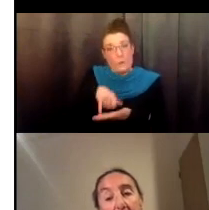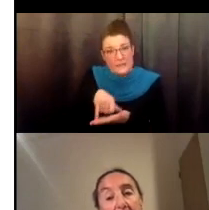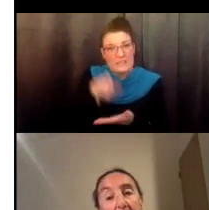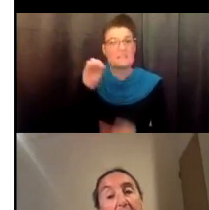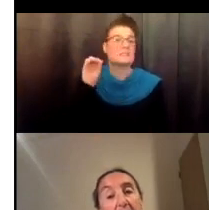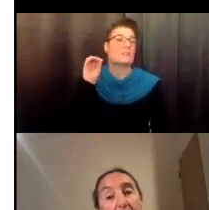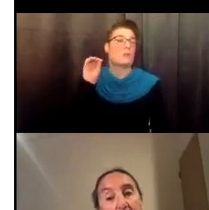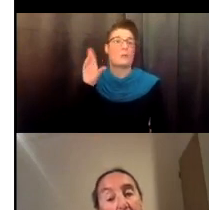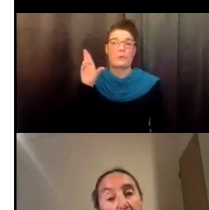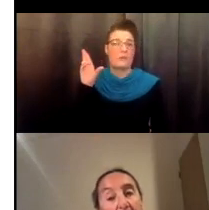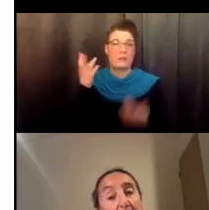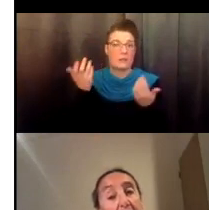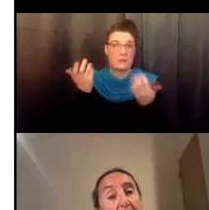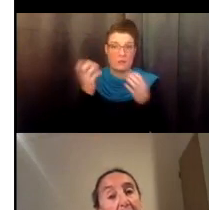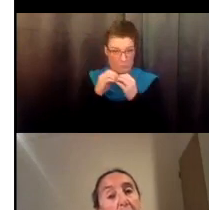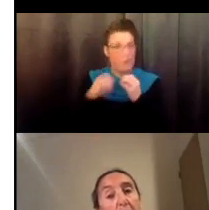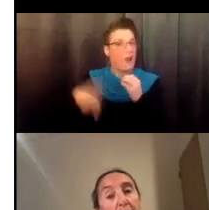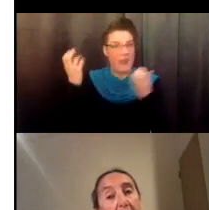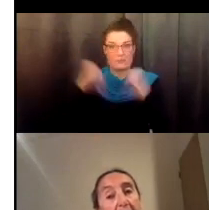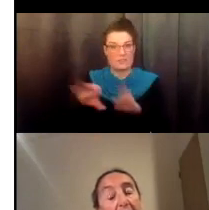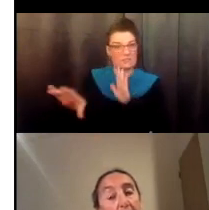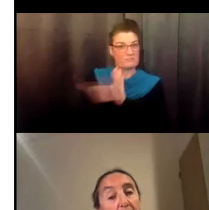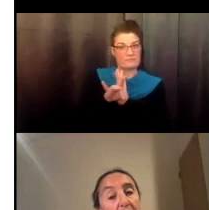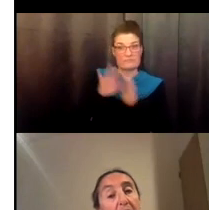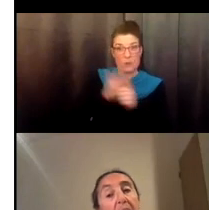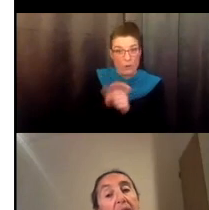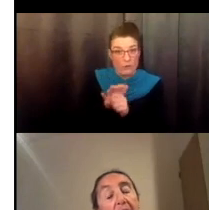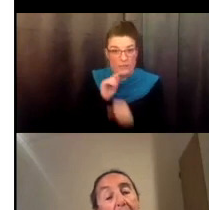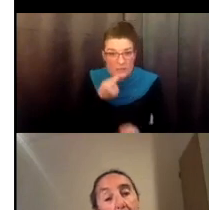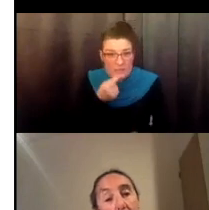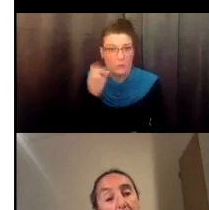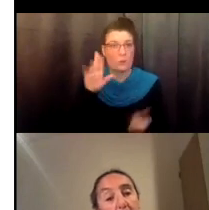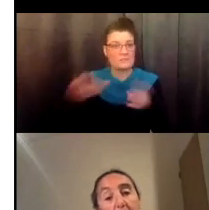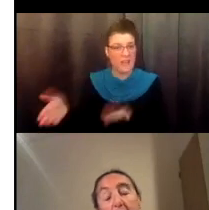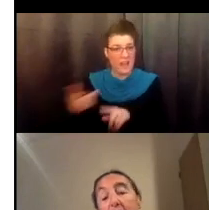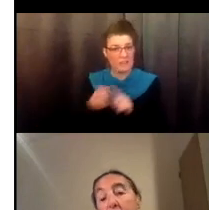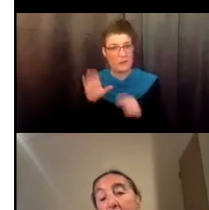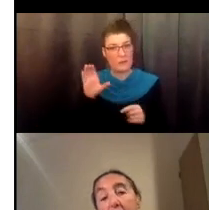likely to get severe COVID disease or die from COVID than other